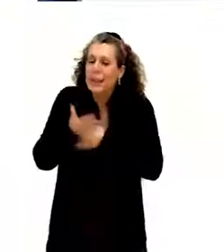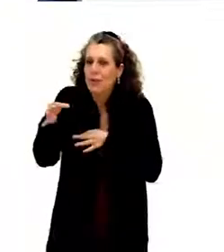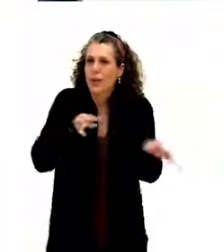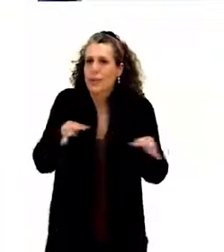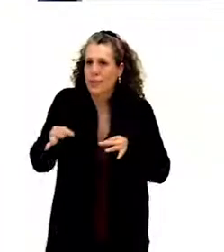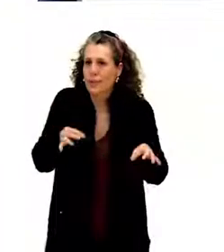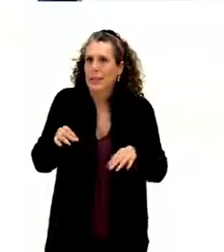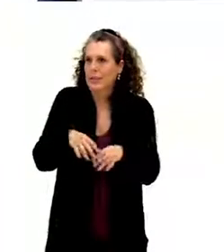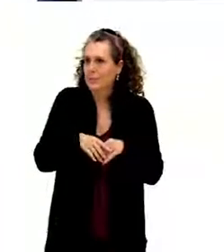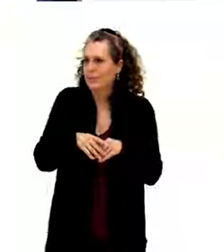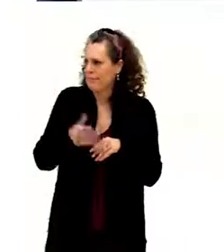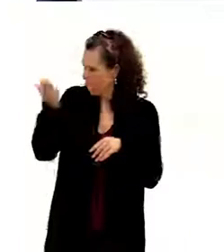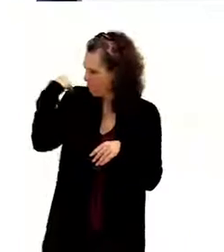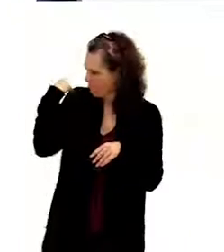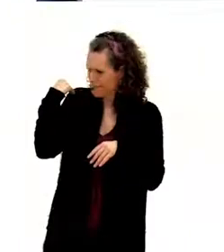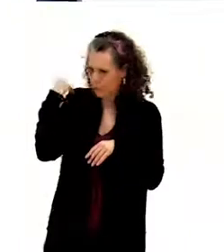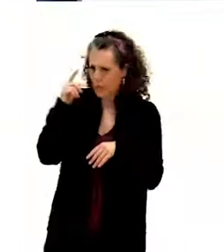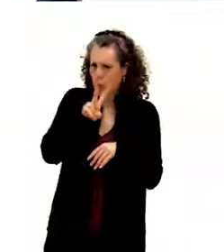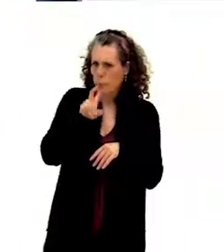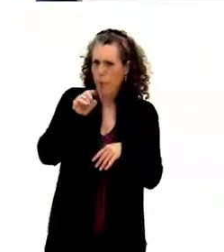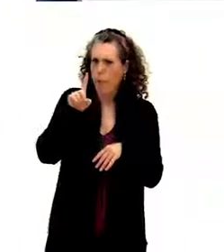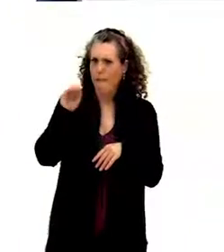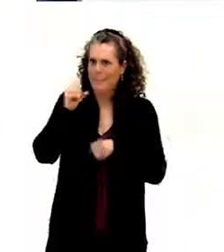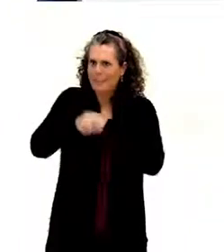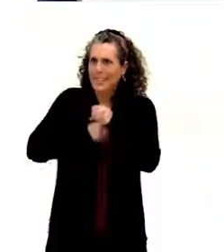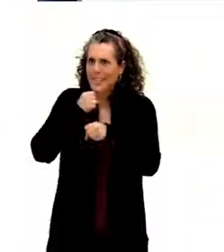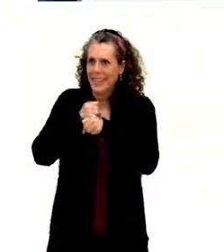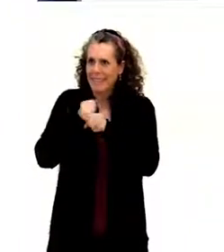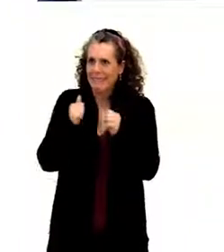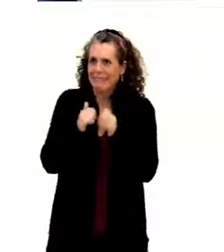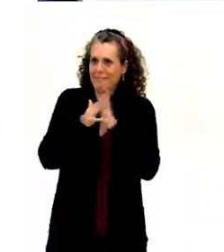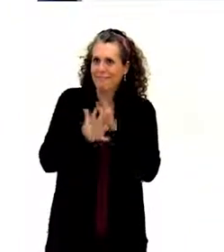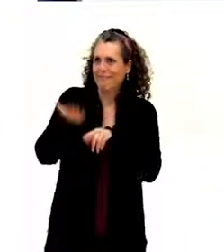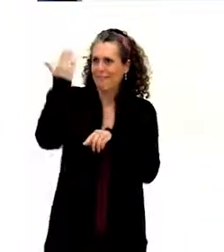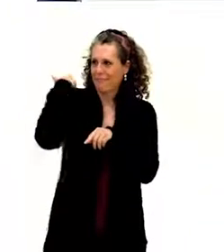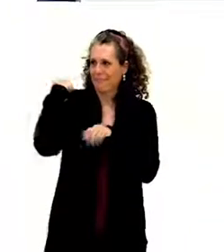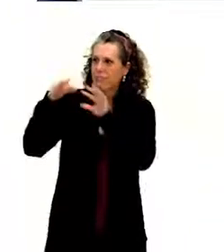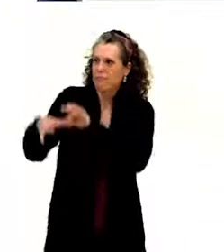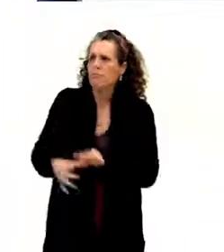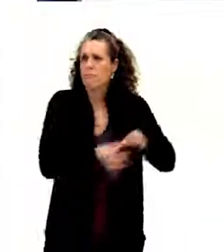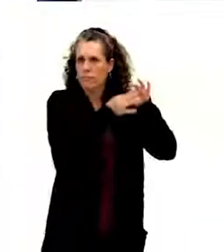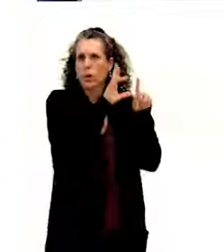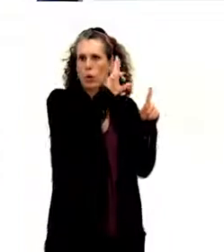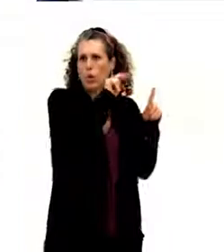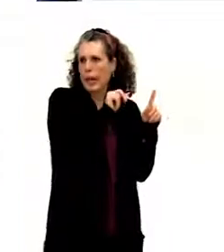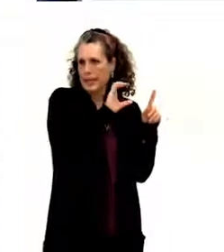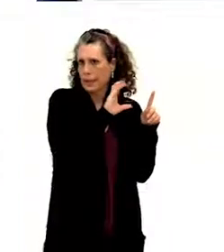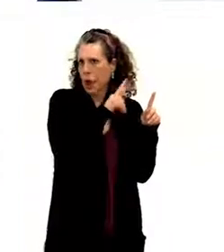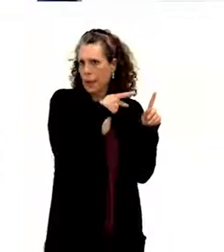established in 2010, which builds under the United Nations